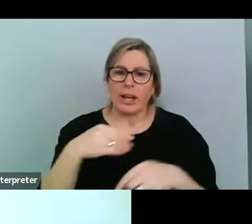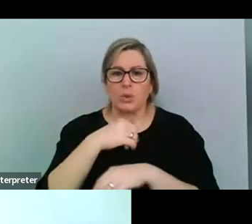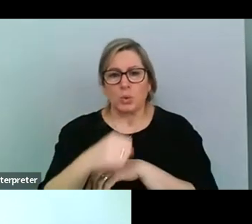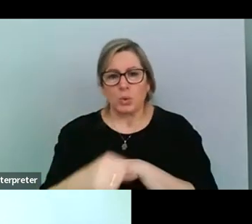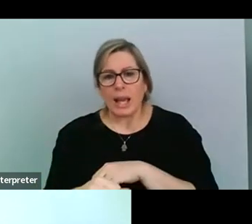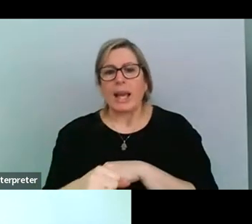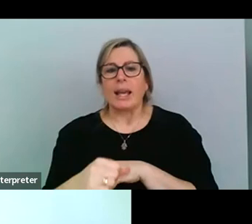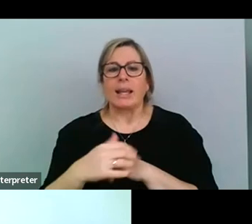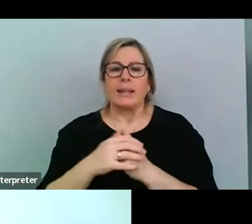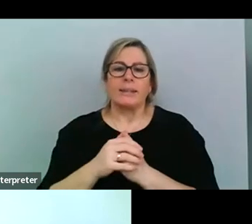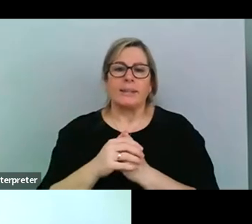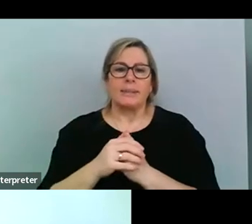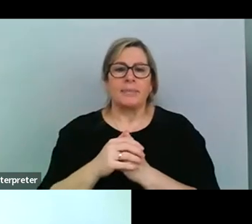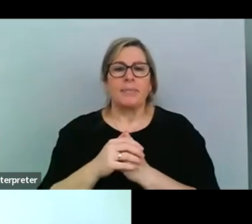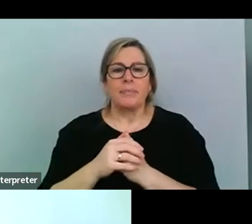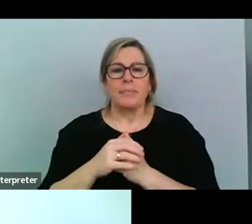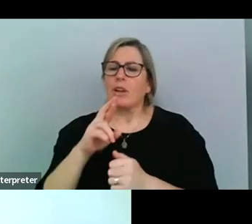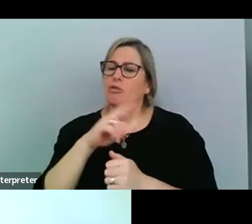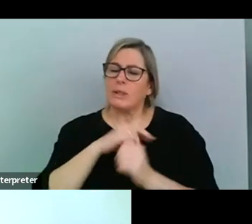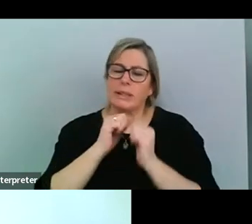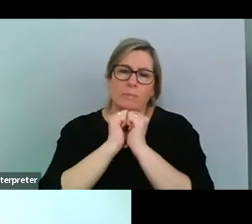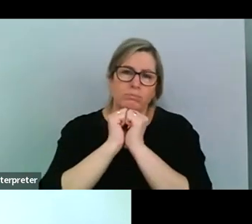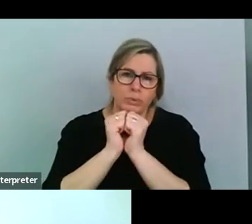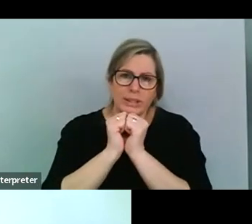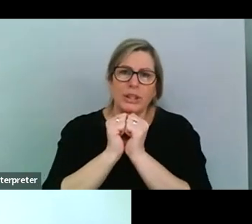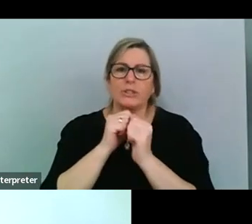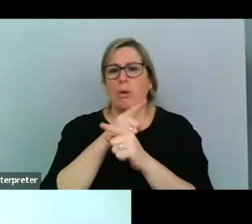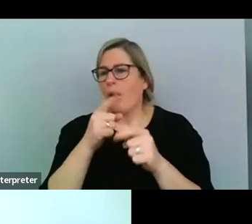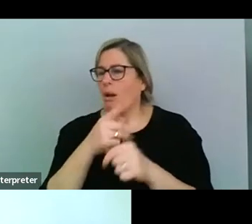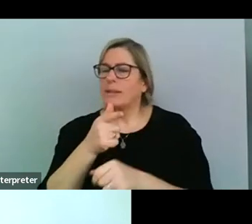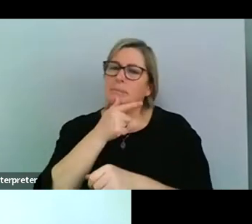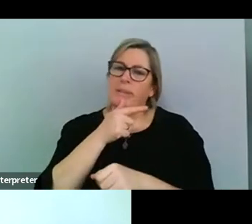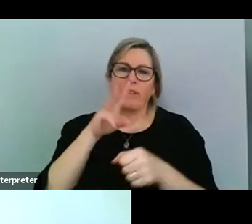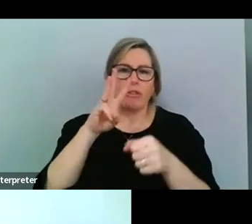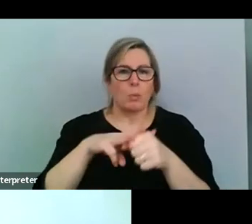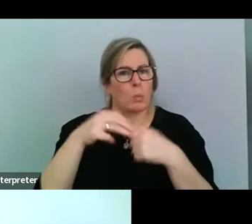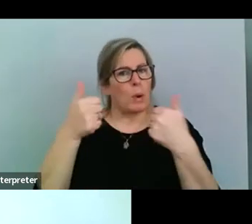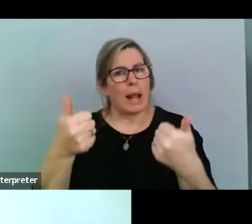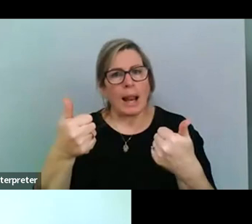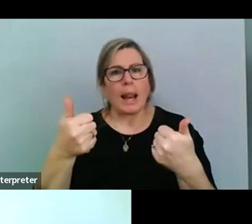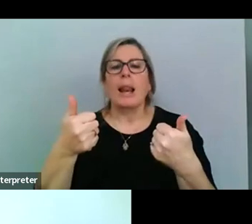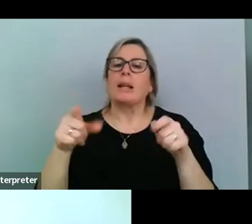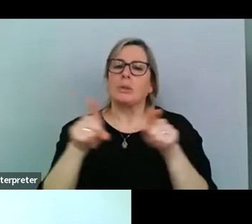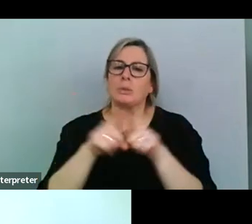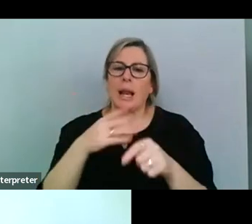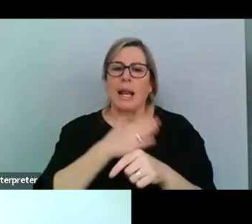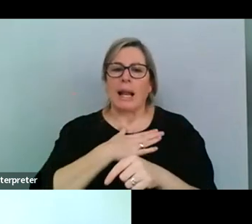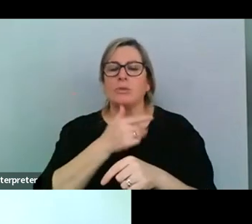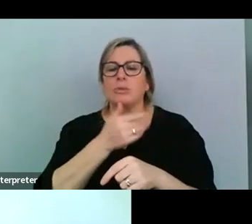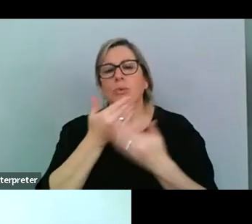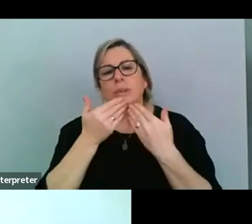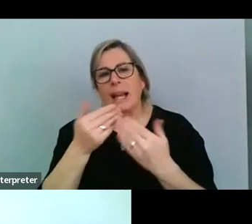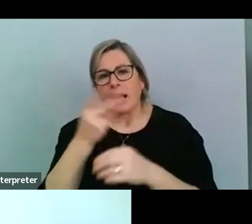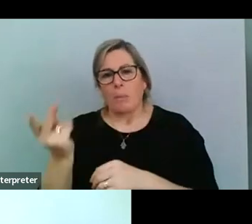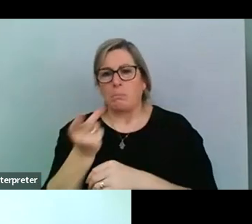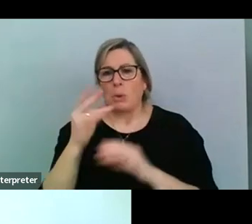today. Really, really appreciate it, and you all spoke really well, so thank you so much. I'd also like to thank our ISL